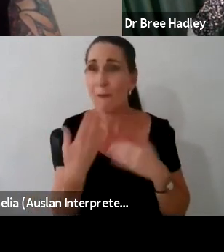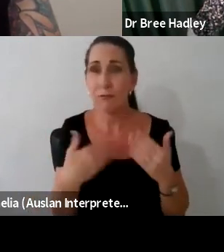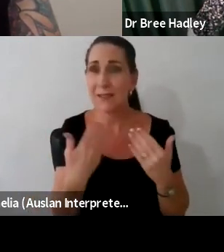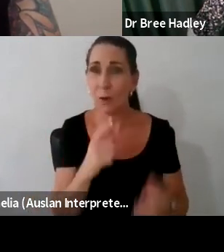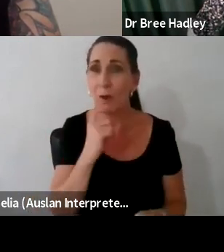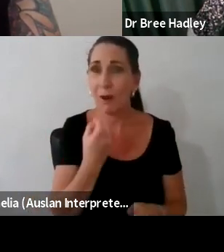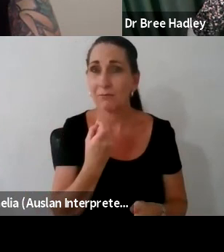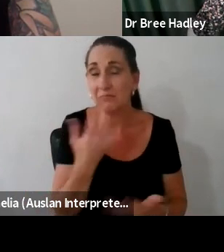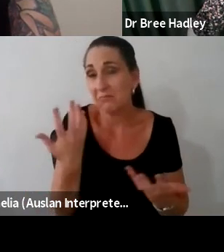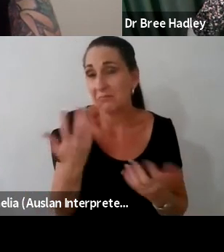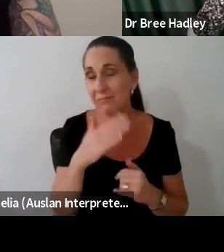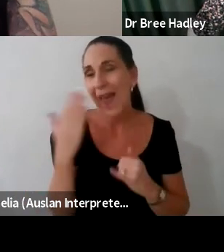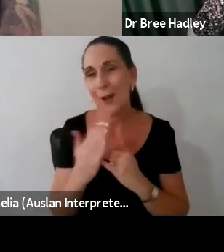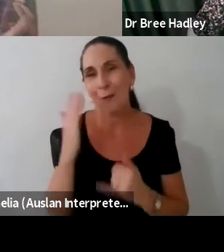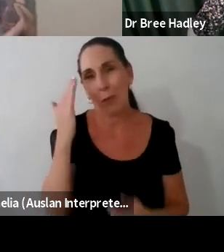of thought.